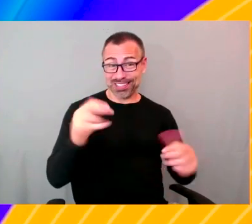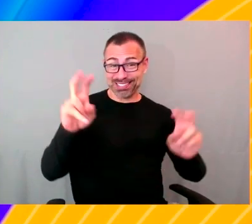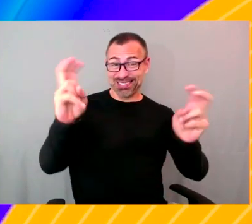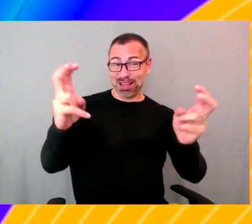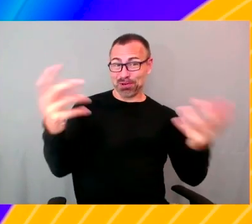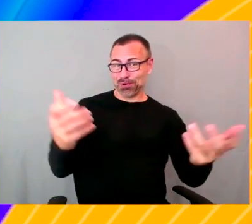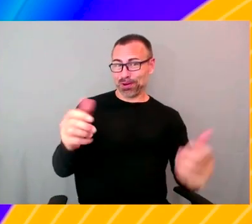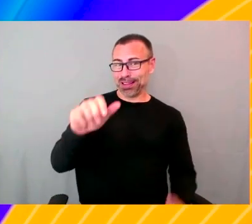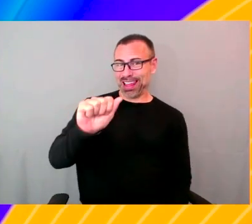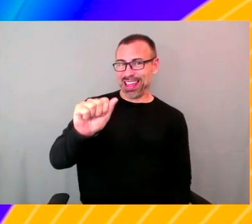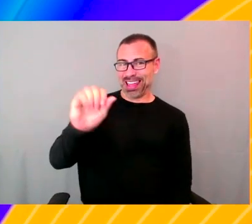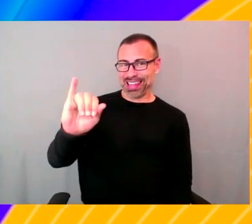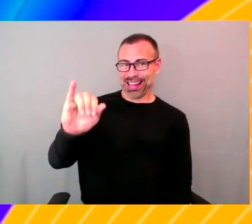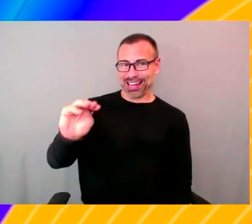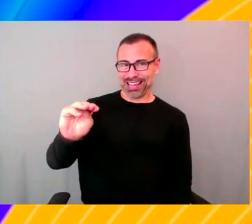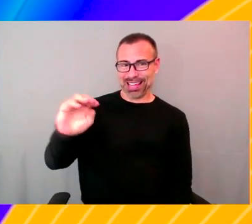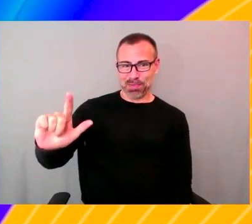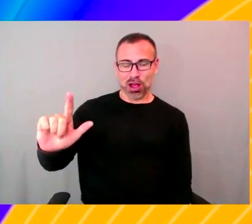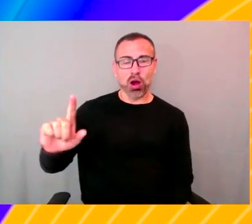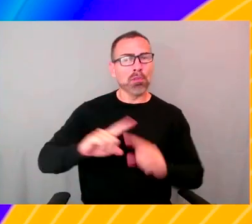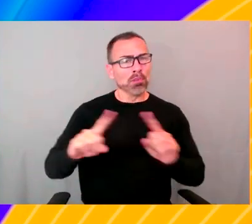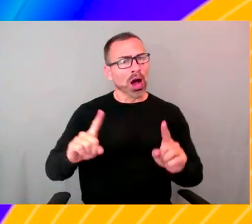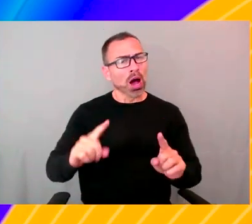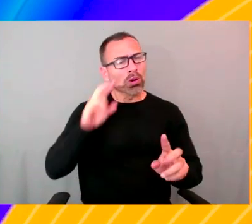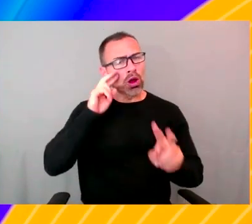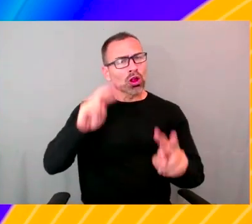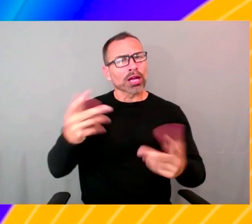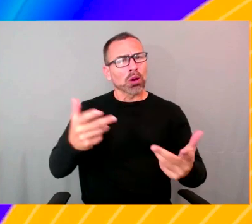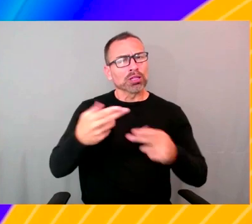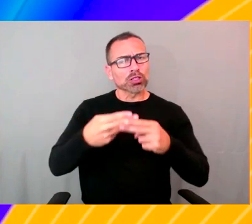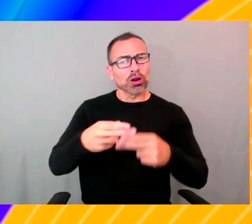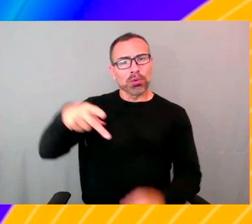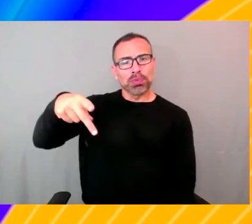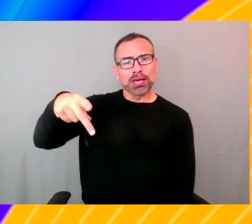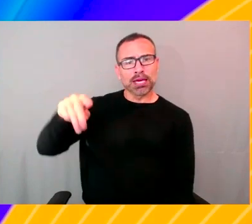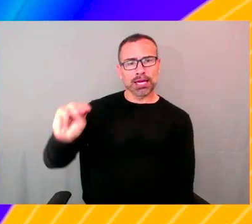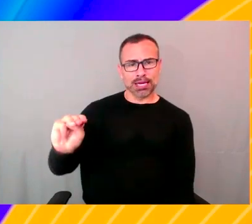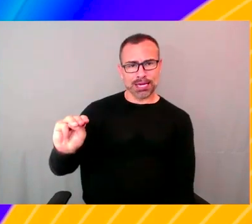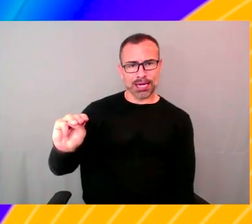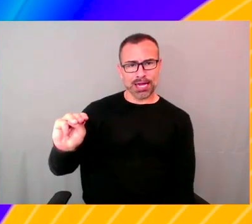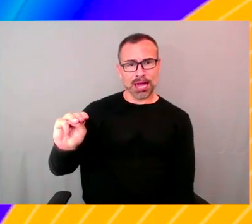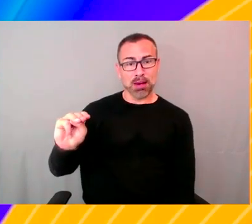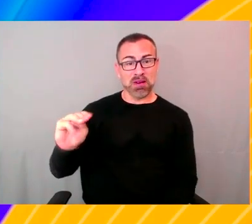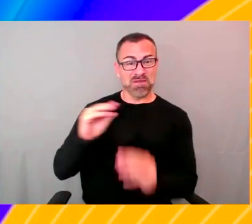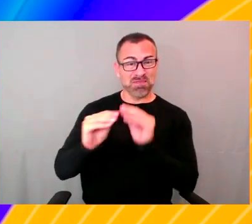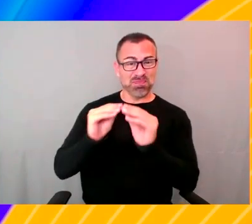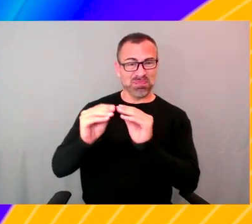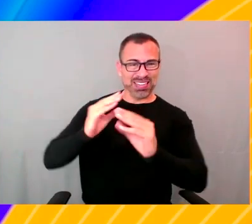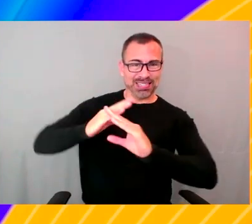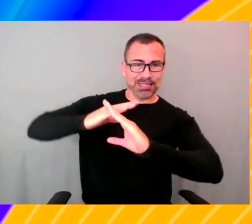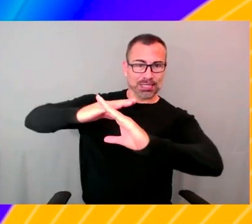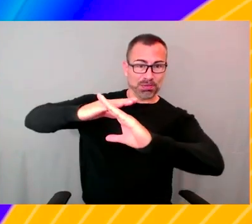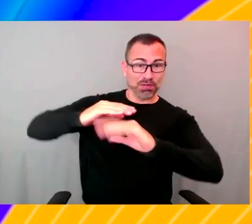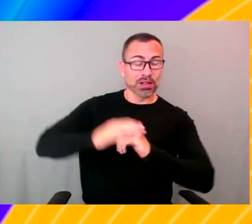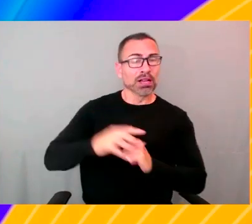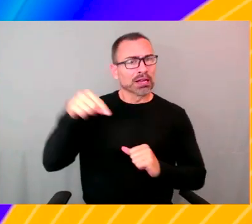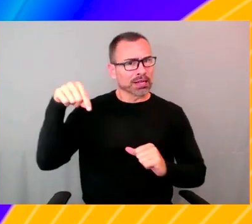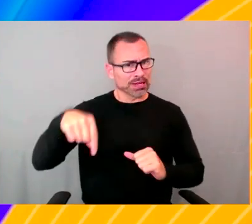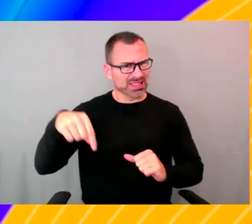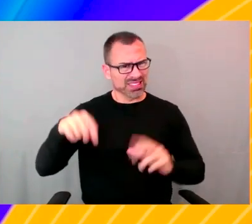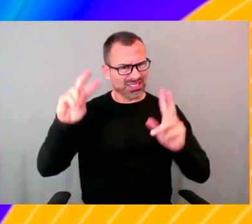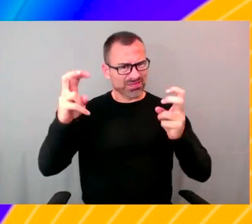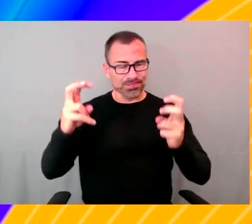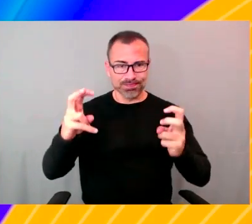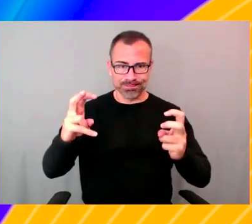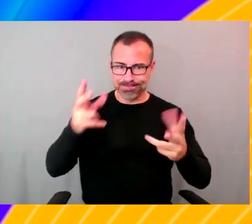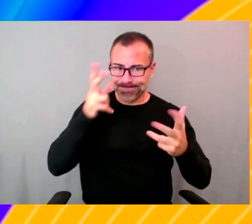let's talk predictive maintenance. And this is a topic that comes up a lot for us. We talk to customers